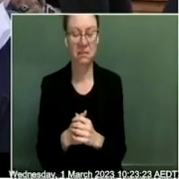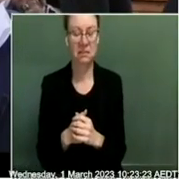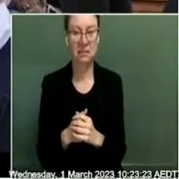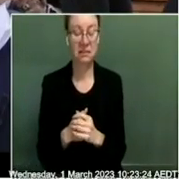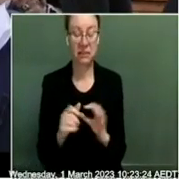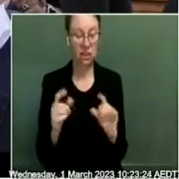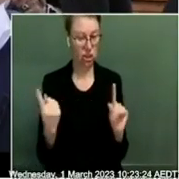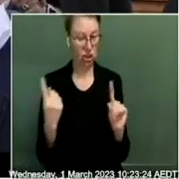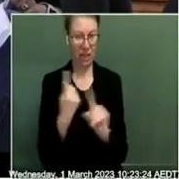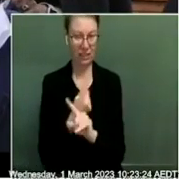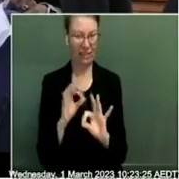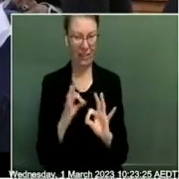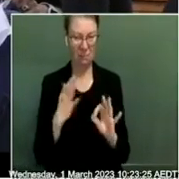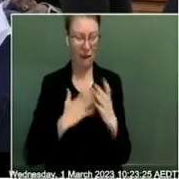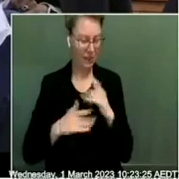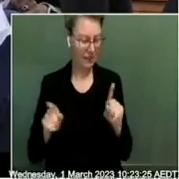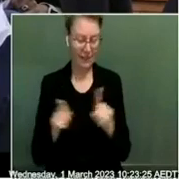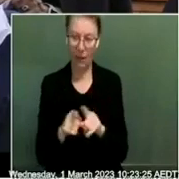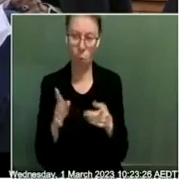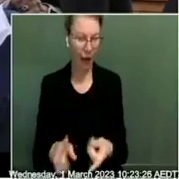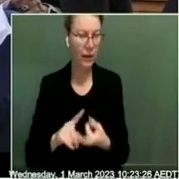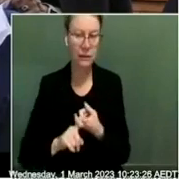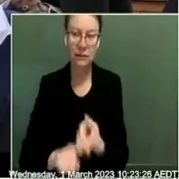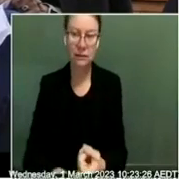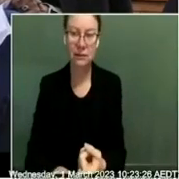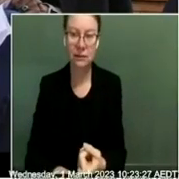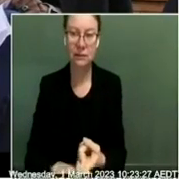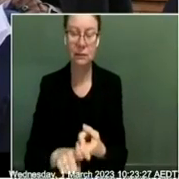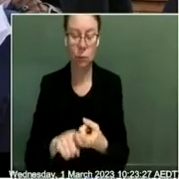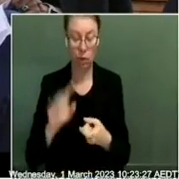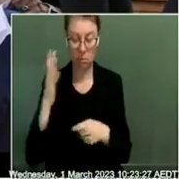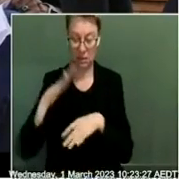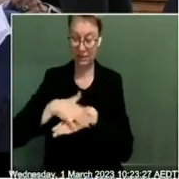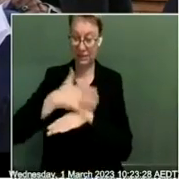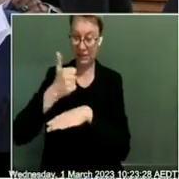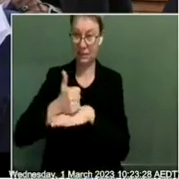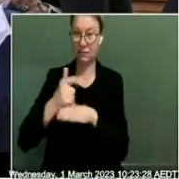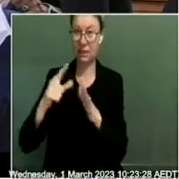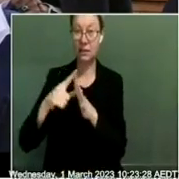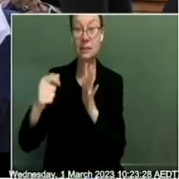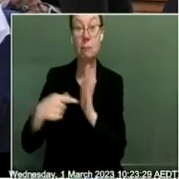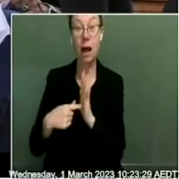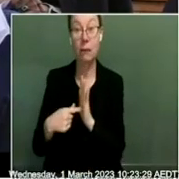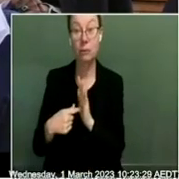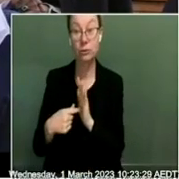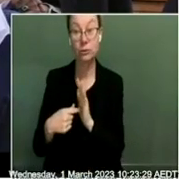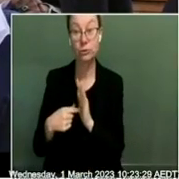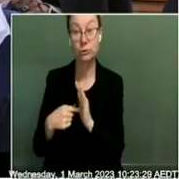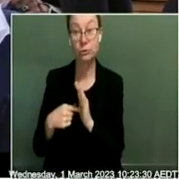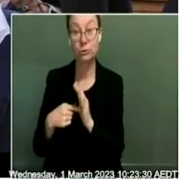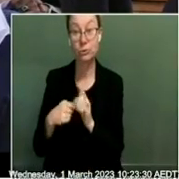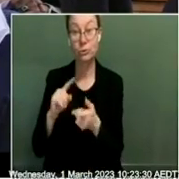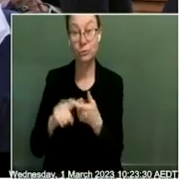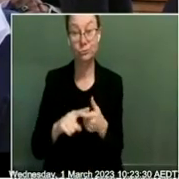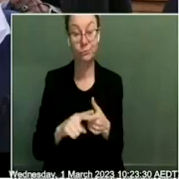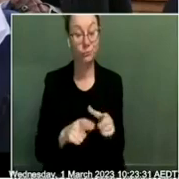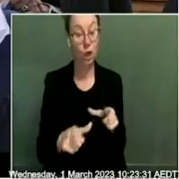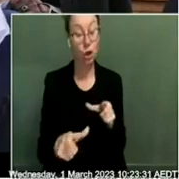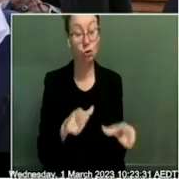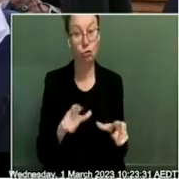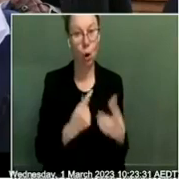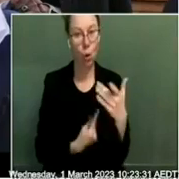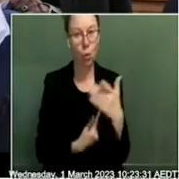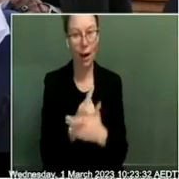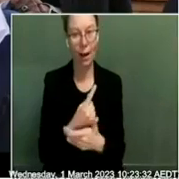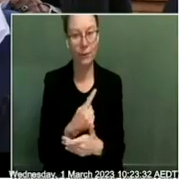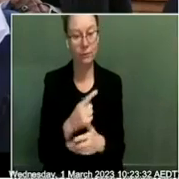set up the department to keep being in control of what was happening with Aboriginal people's children. And if